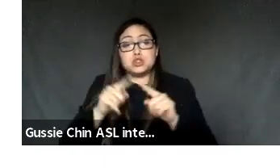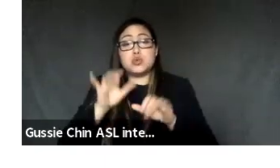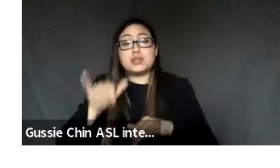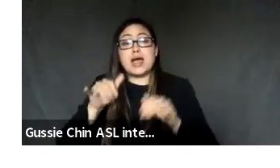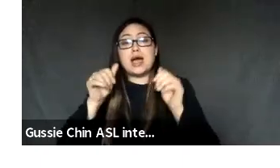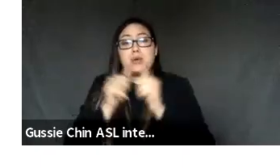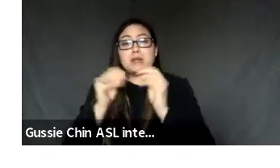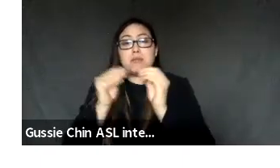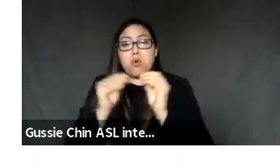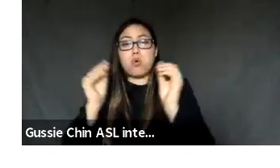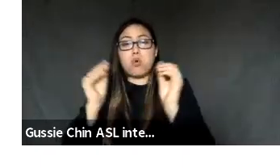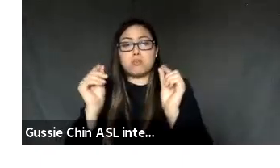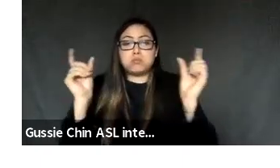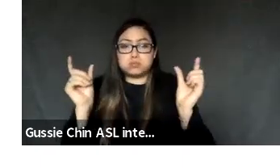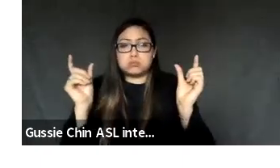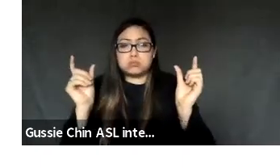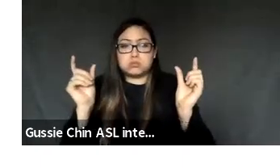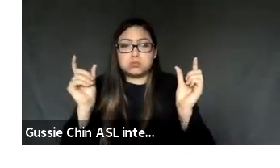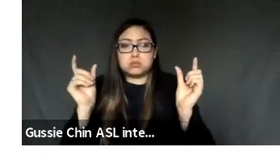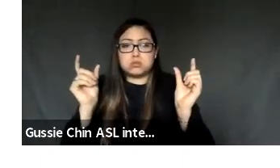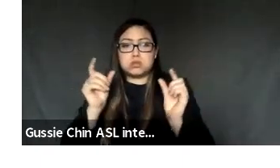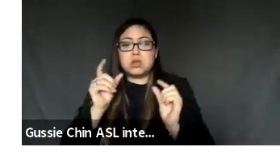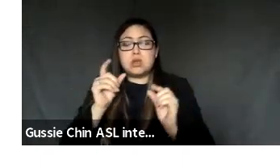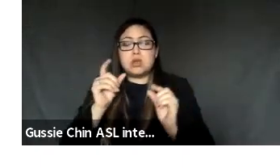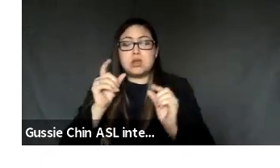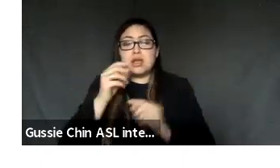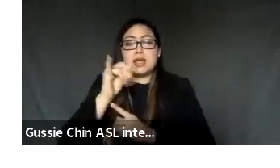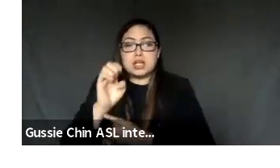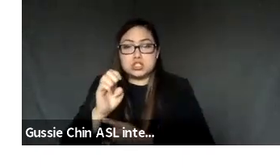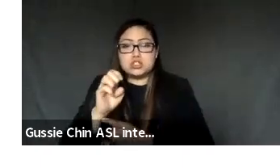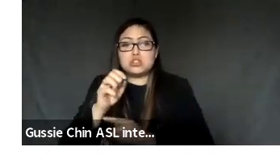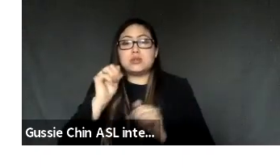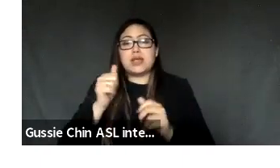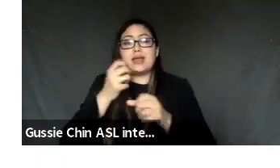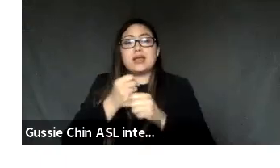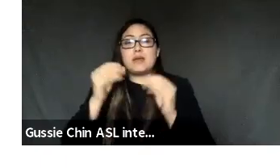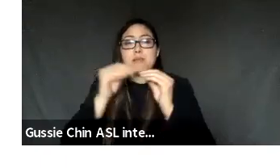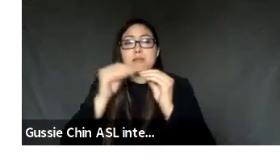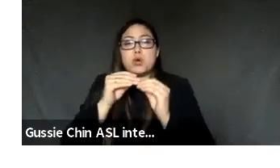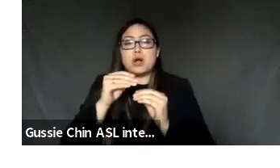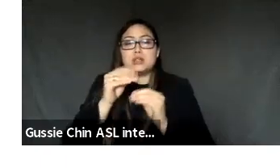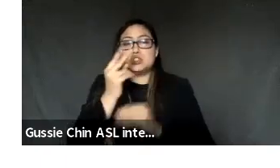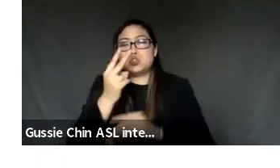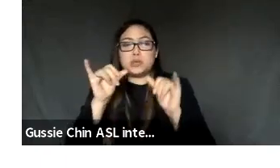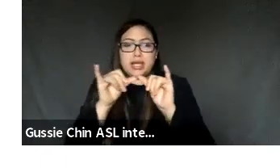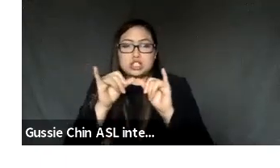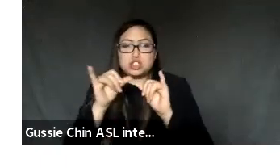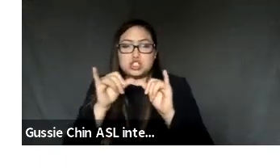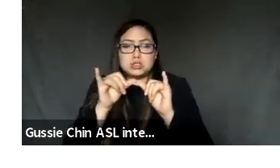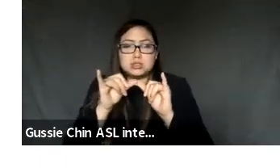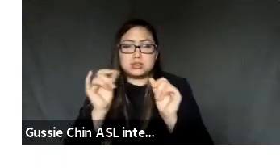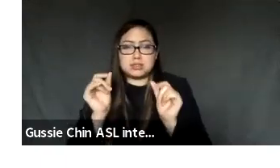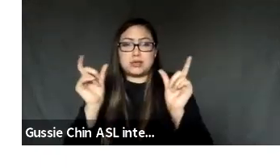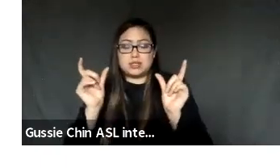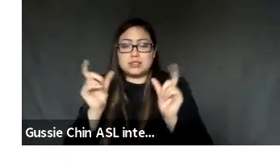opening, or the door slab, I should say. That might be a way to get the additional clearance. Typically, a 30-inch